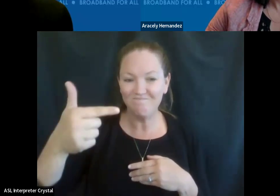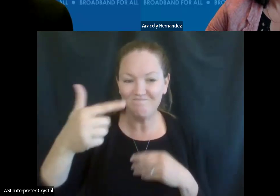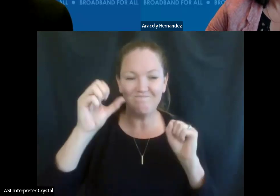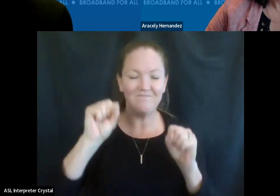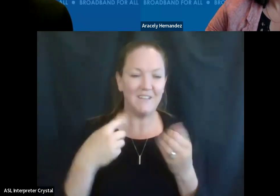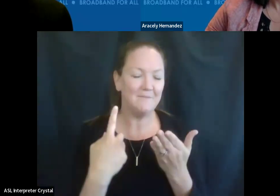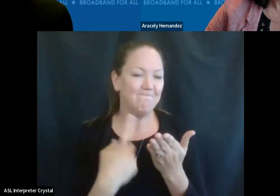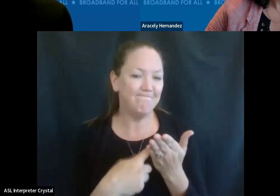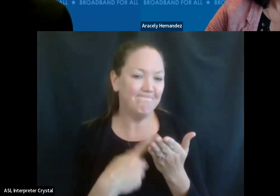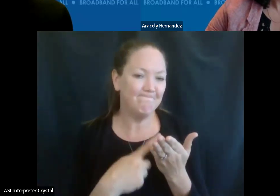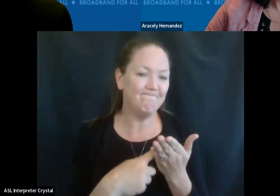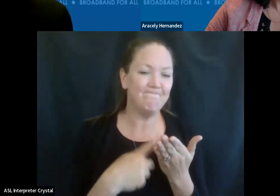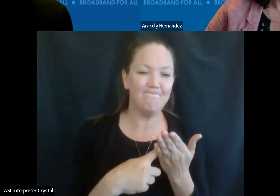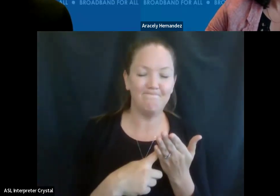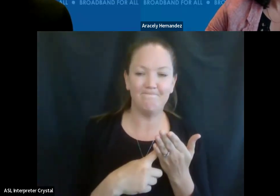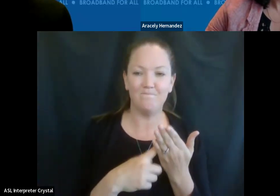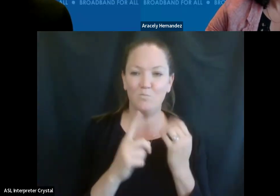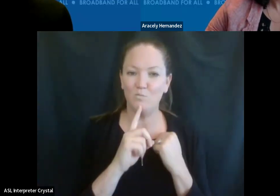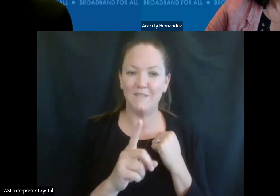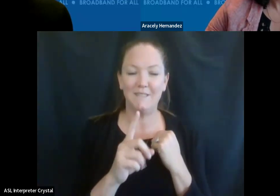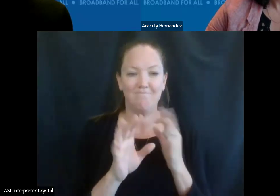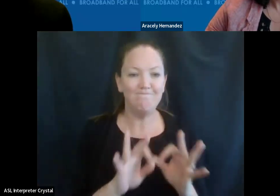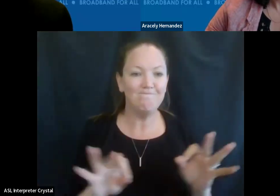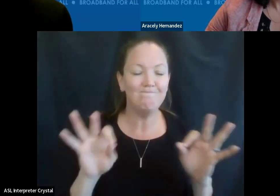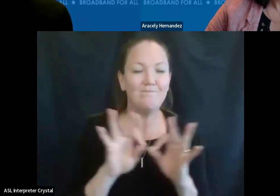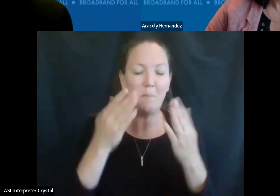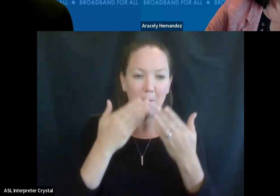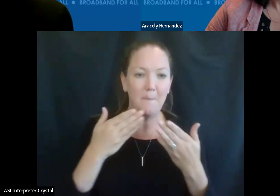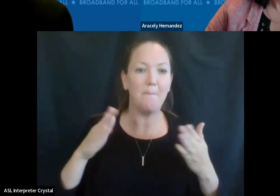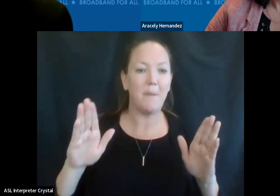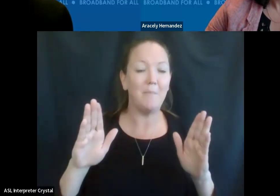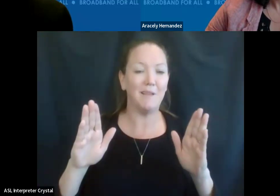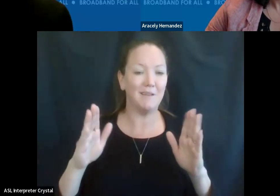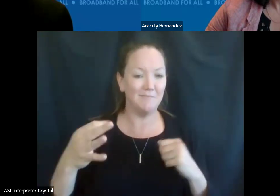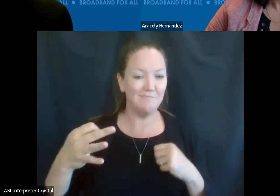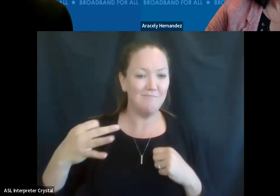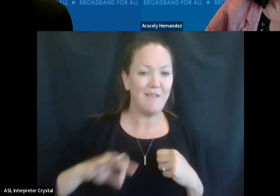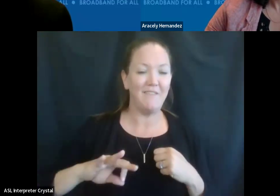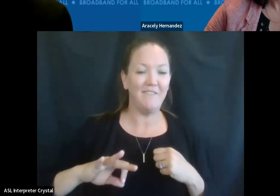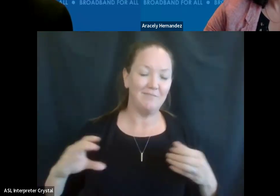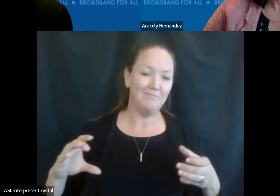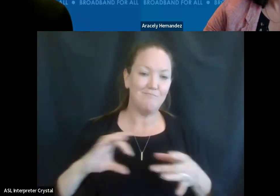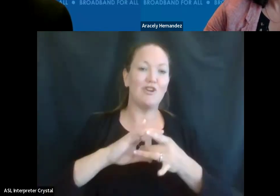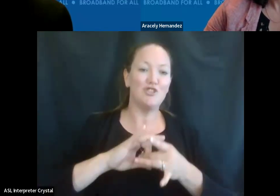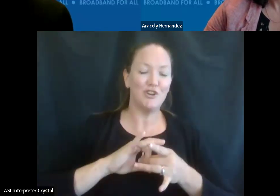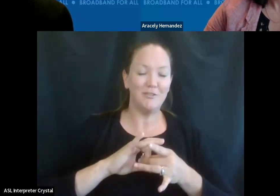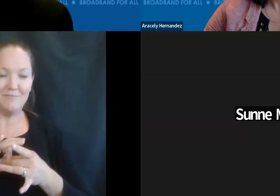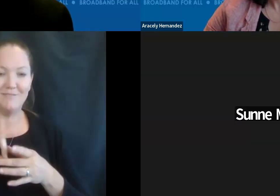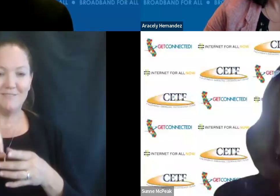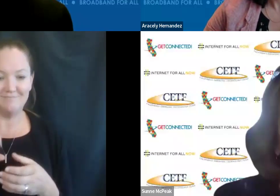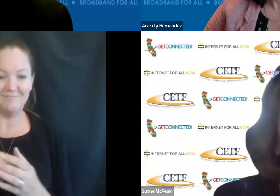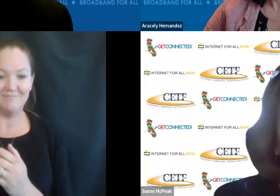about the really significant public benefit merger commitments that CETF was able to